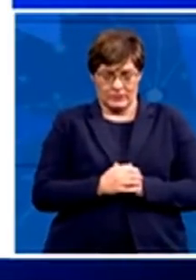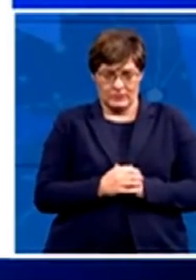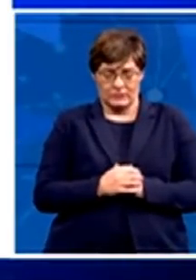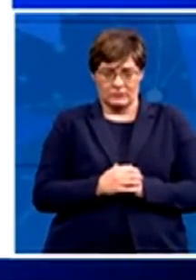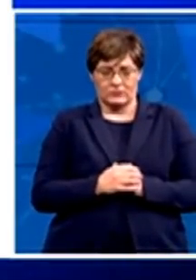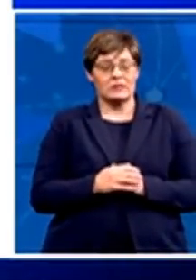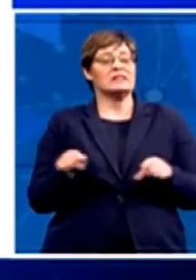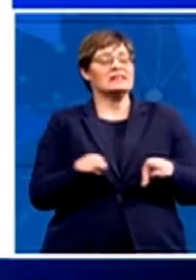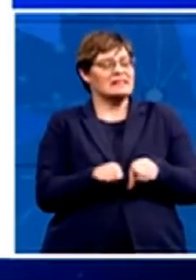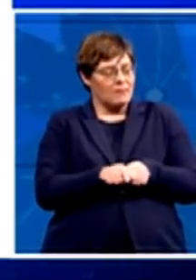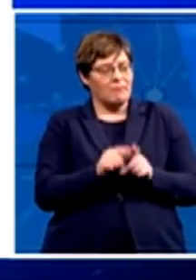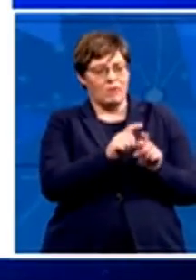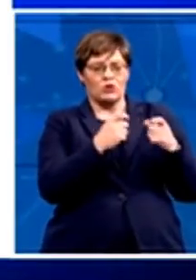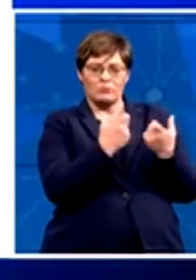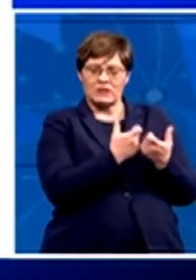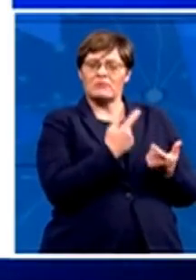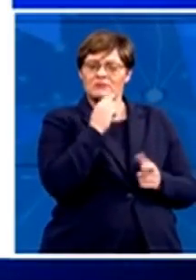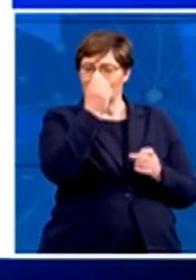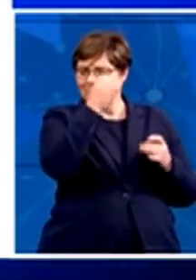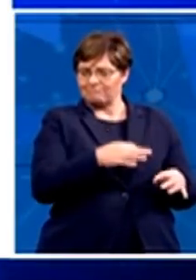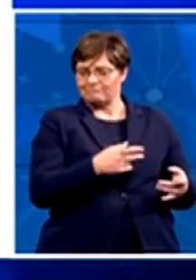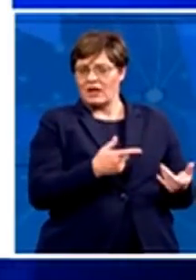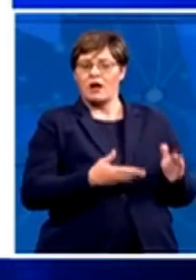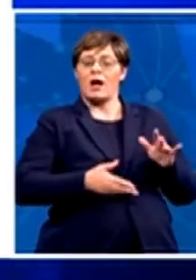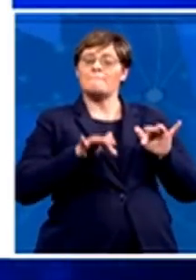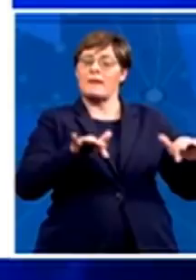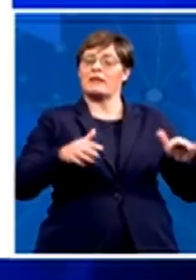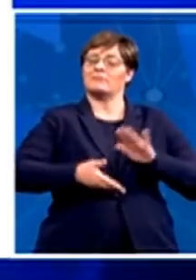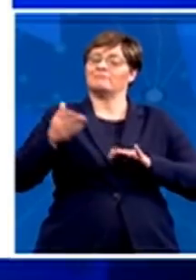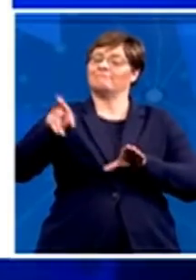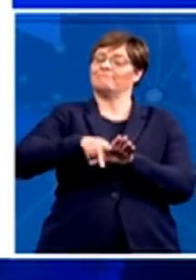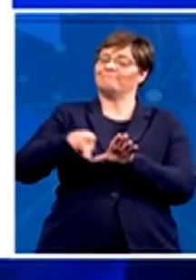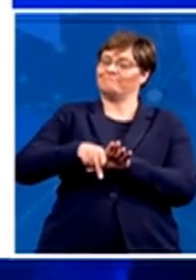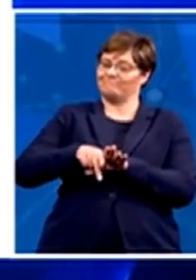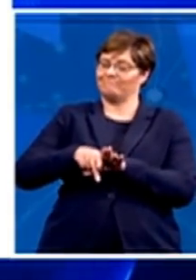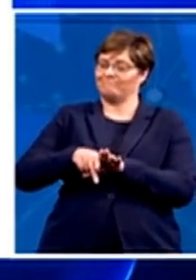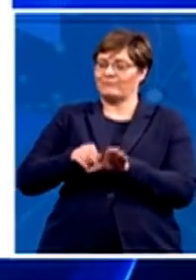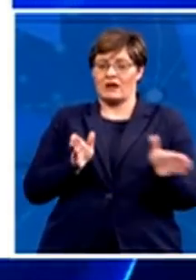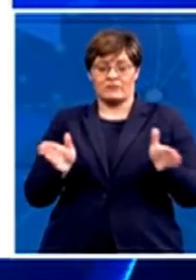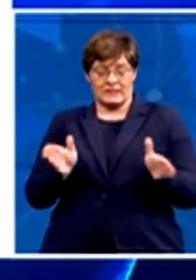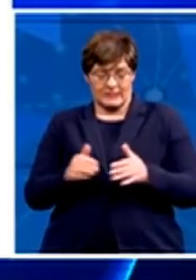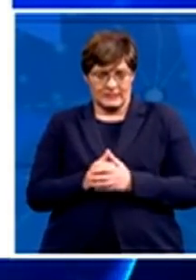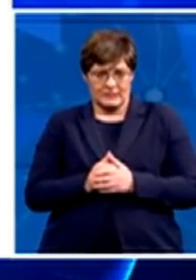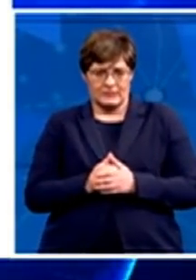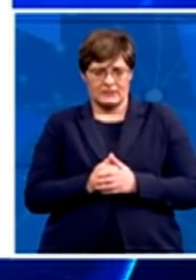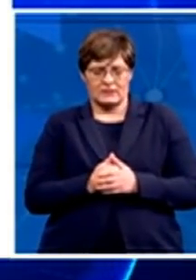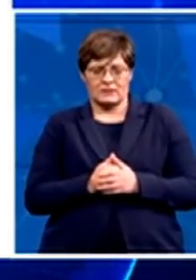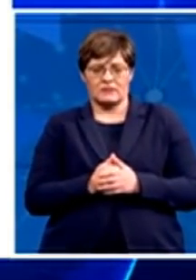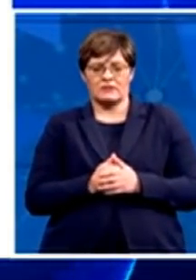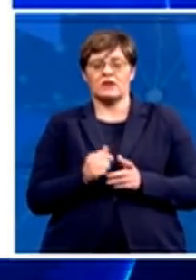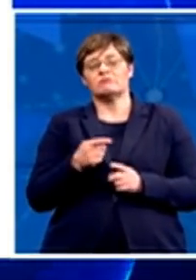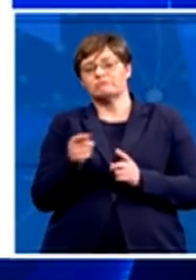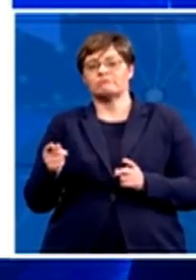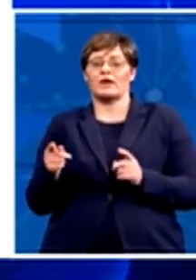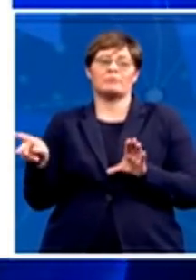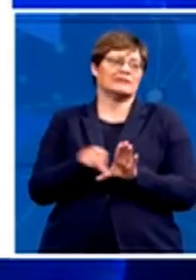will facilitate public participation. This may include written participation, oral submissions